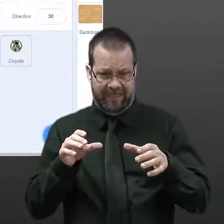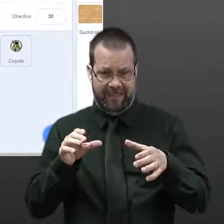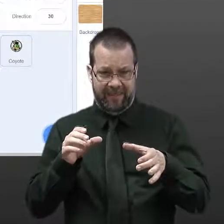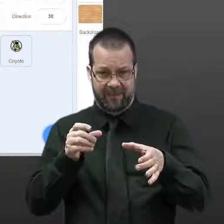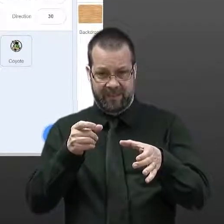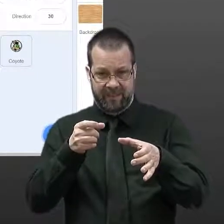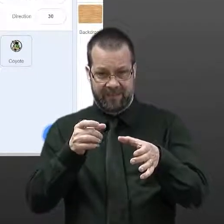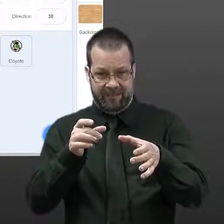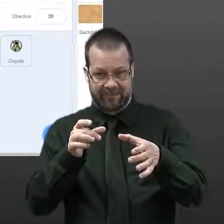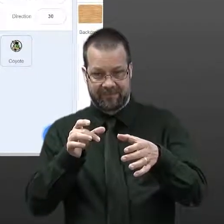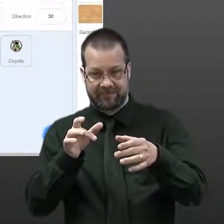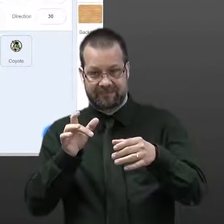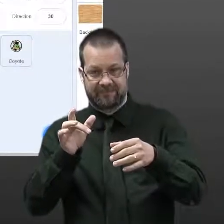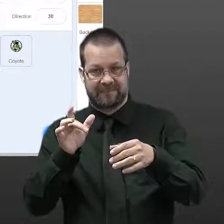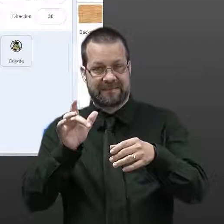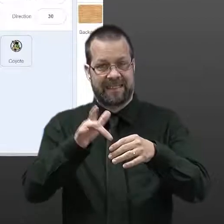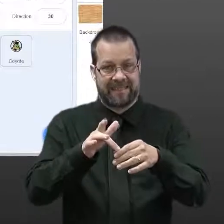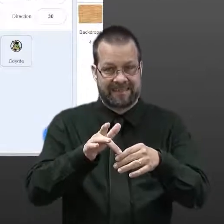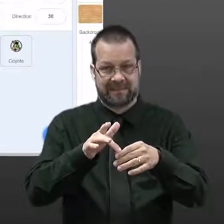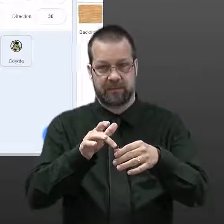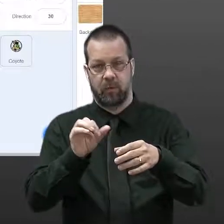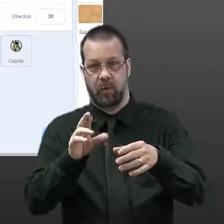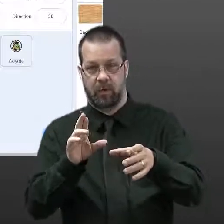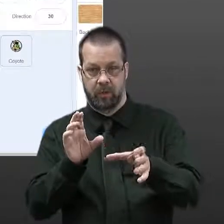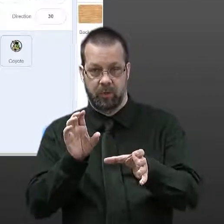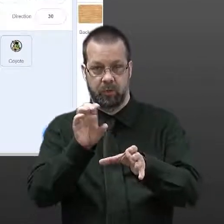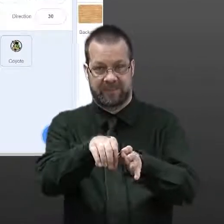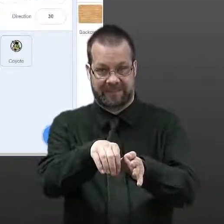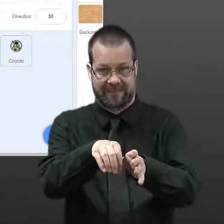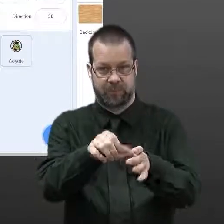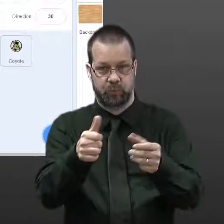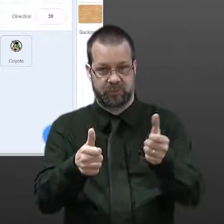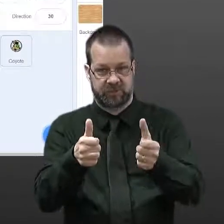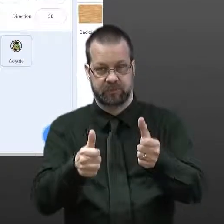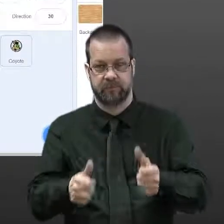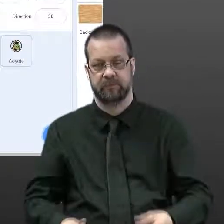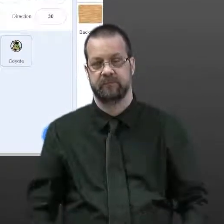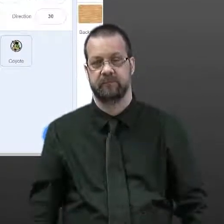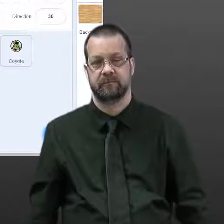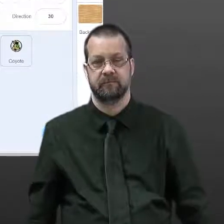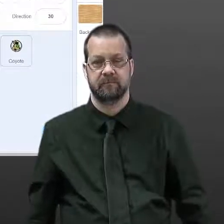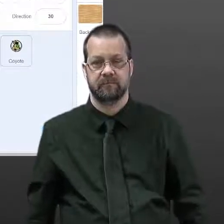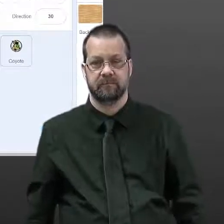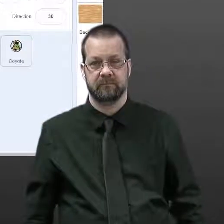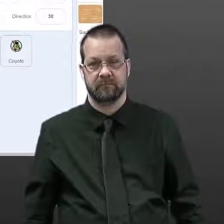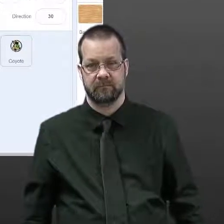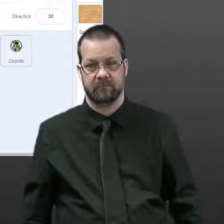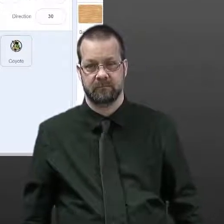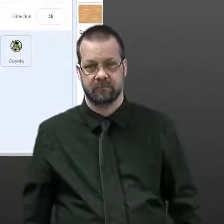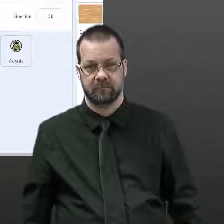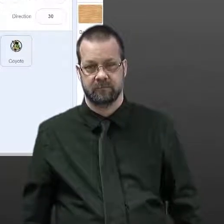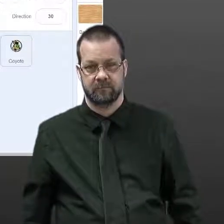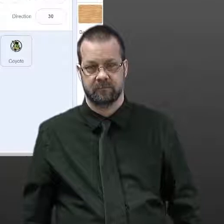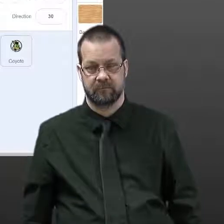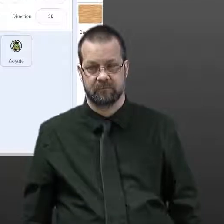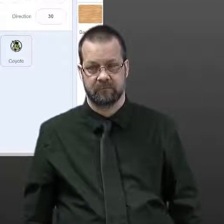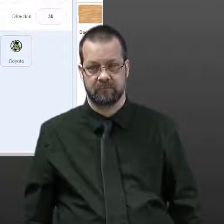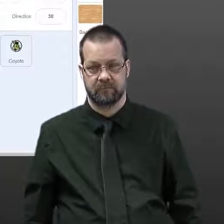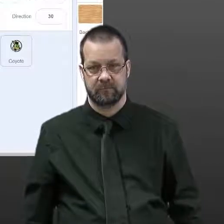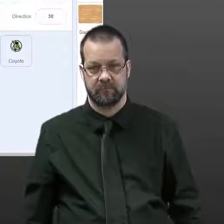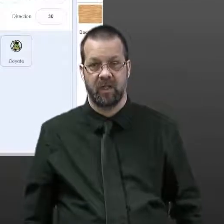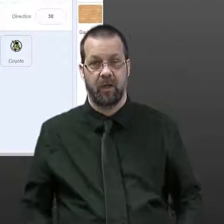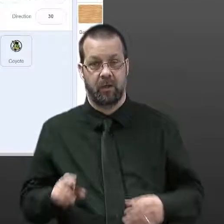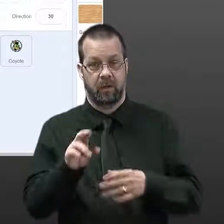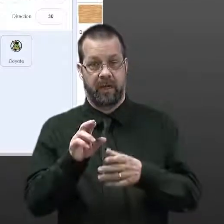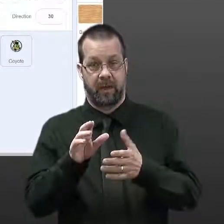hits the rim or if the ball goes in. And then the last thing we want to do here is kind of reset so